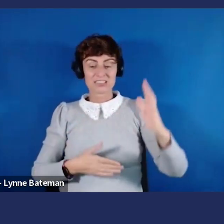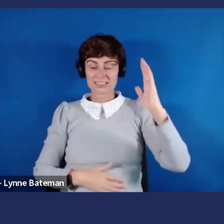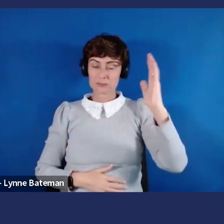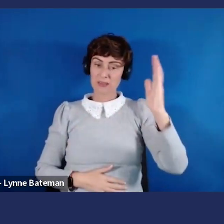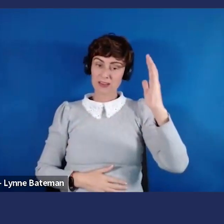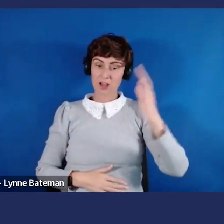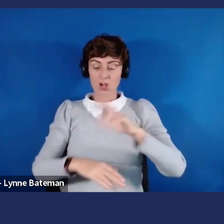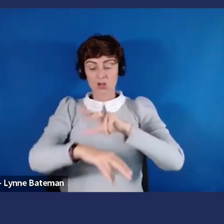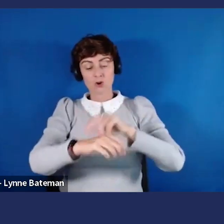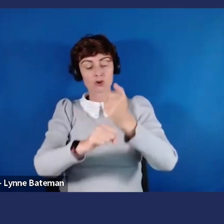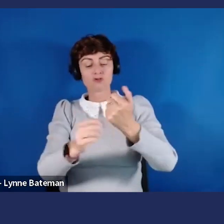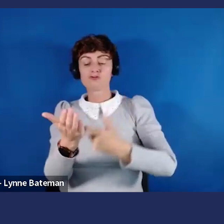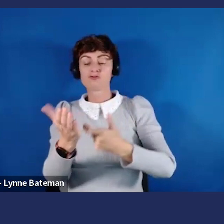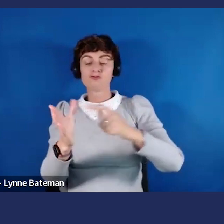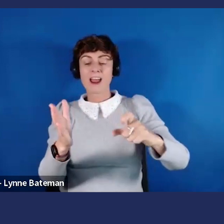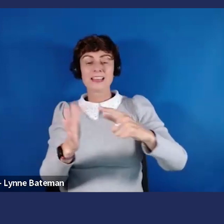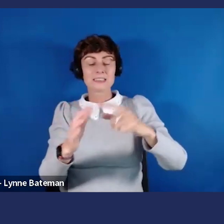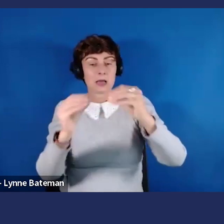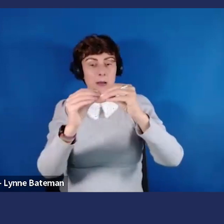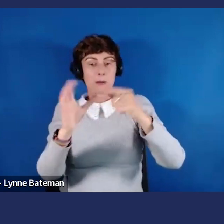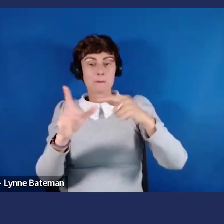Grace Baptie.